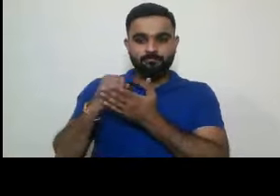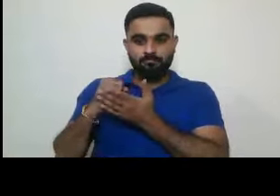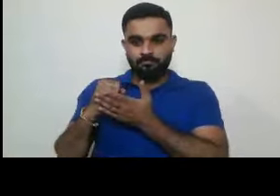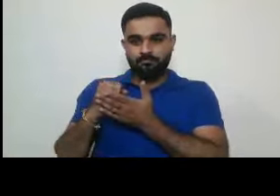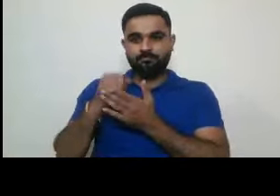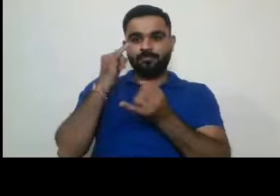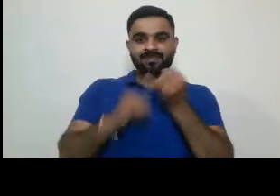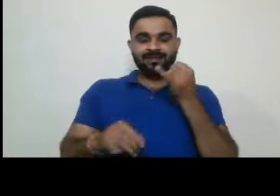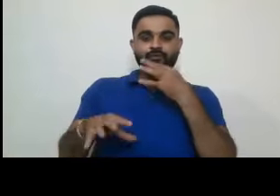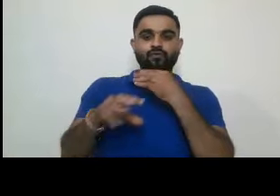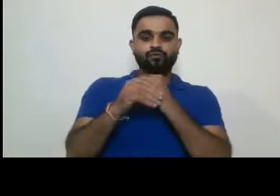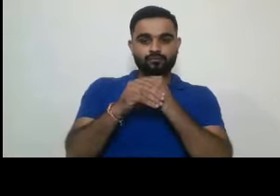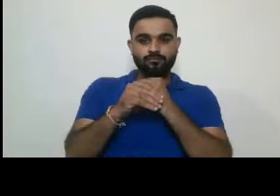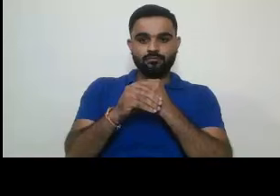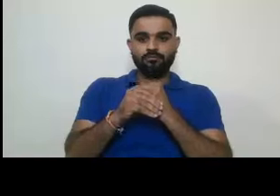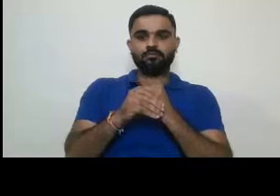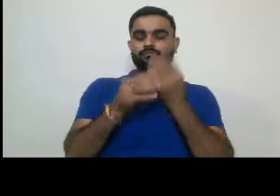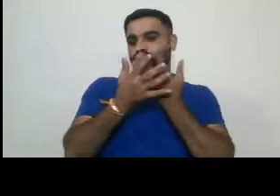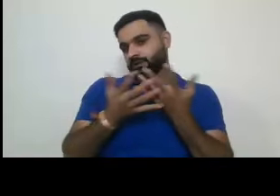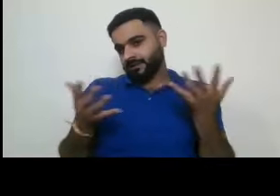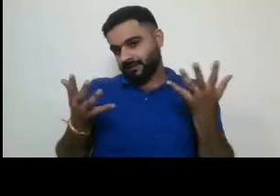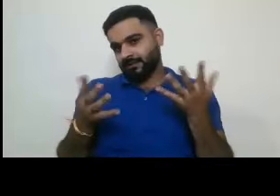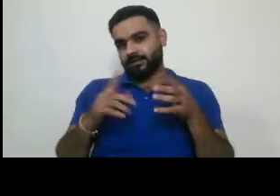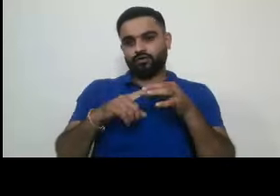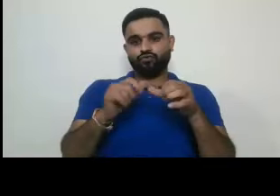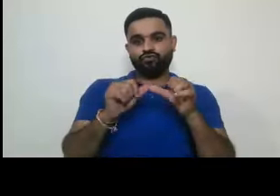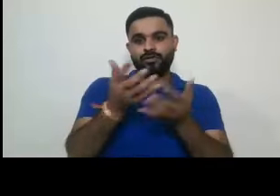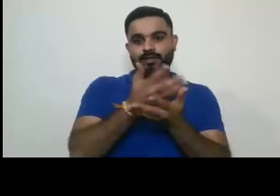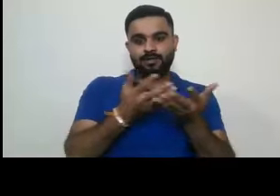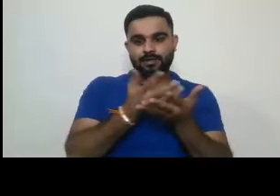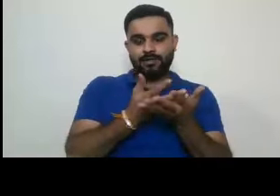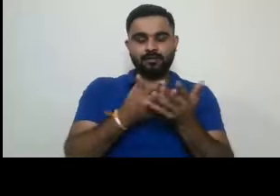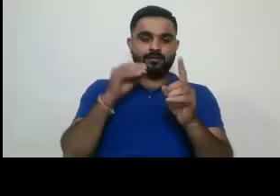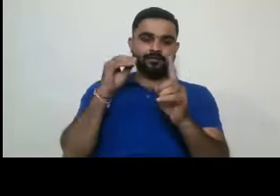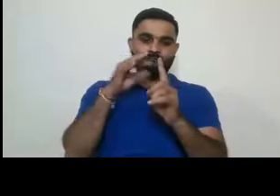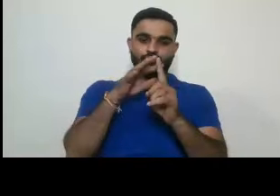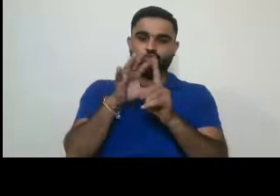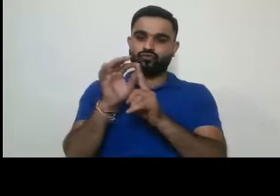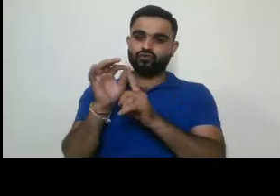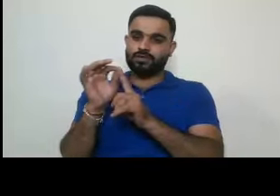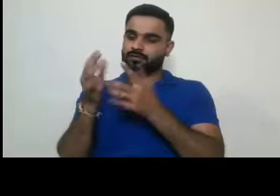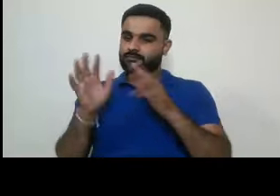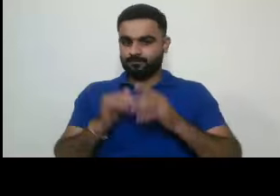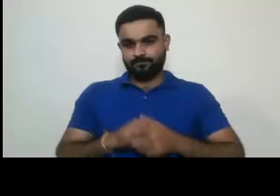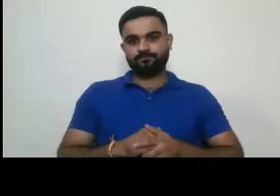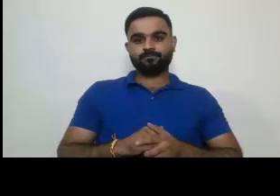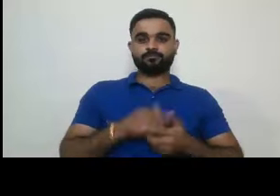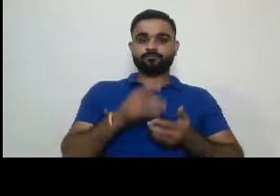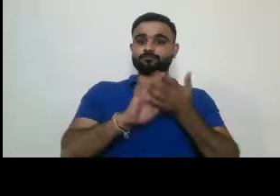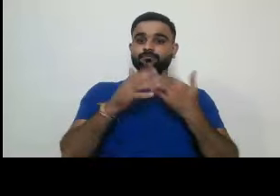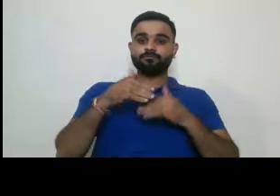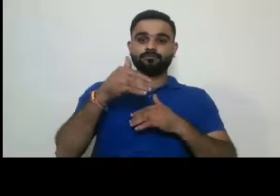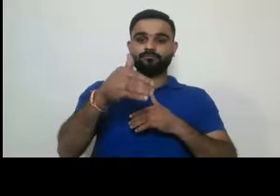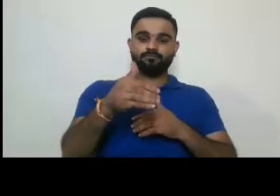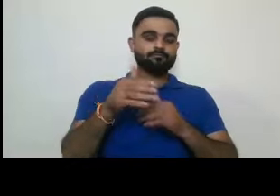end the session with additional resources, the Q&A, and of course, the reflection on what we have learned today. So without further ado,